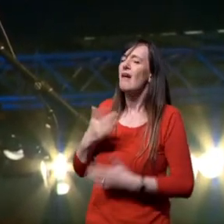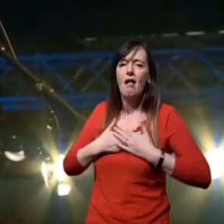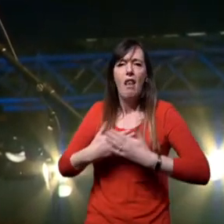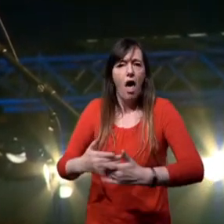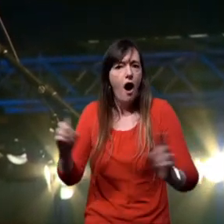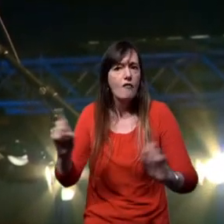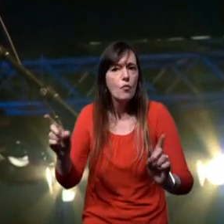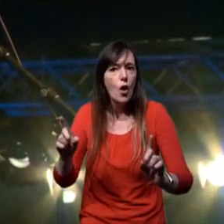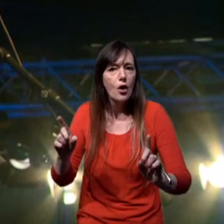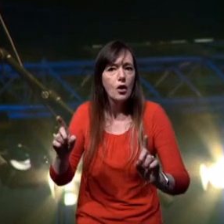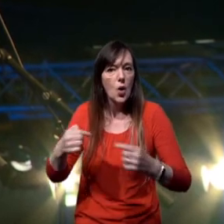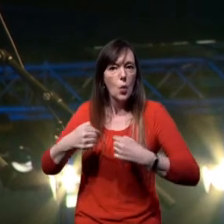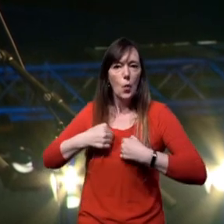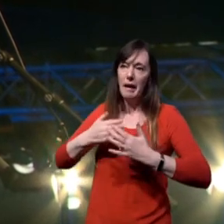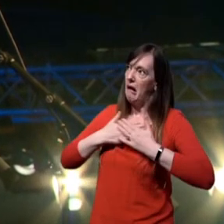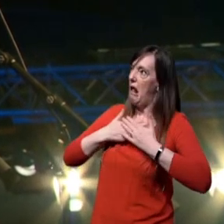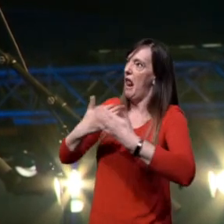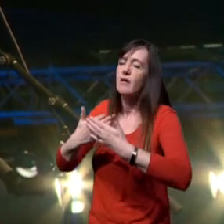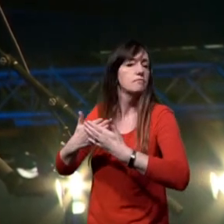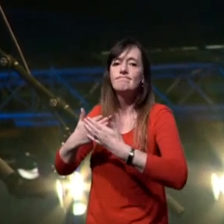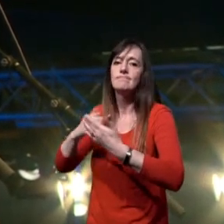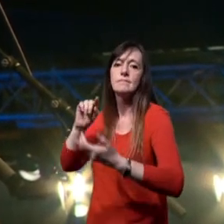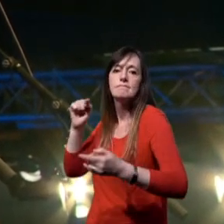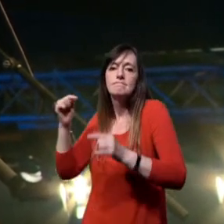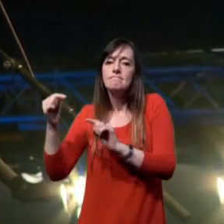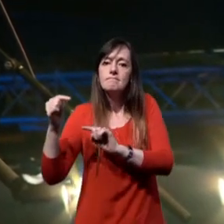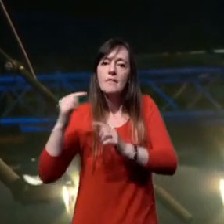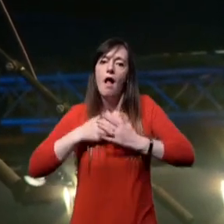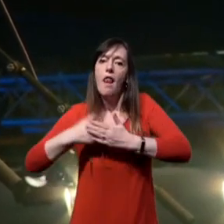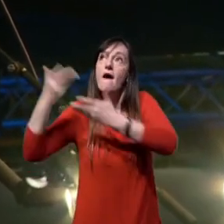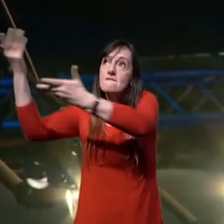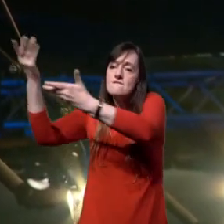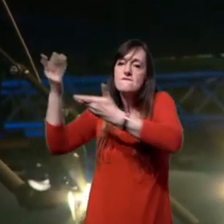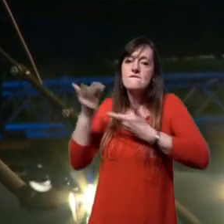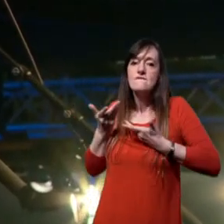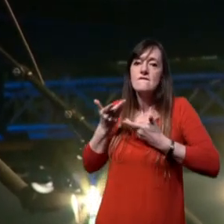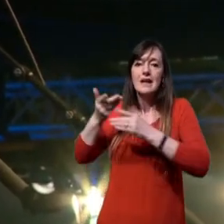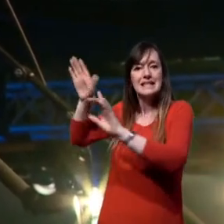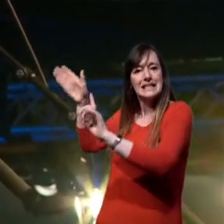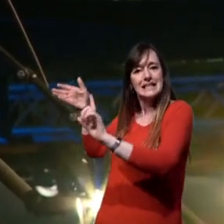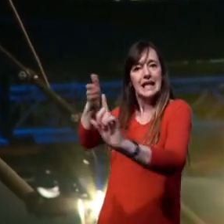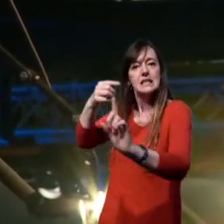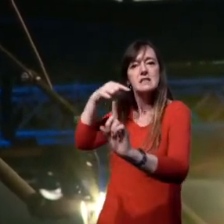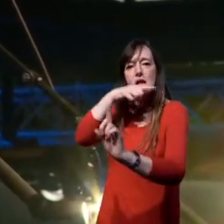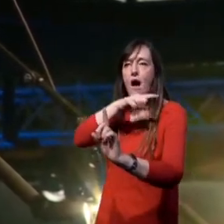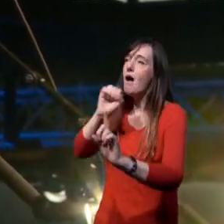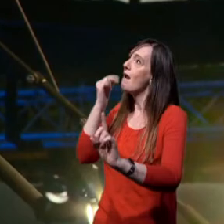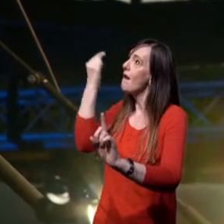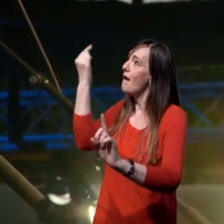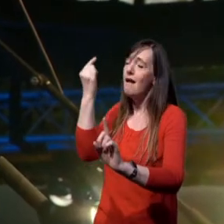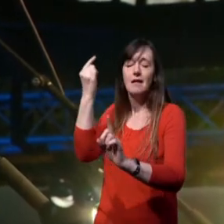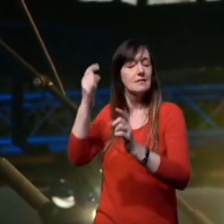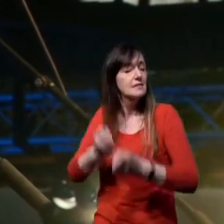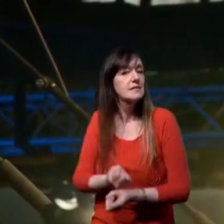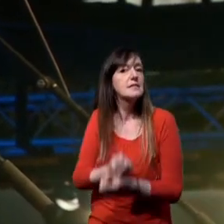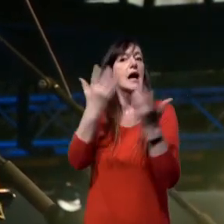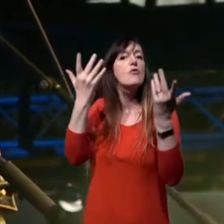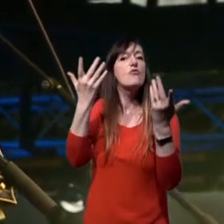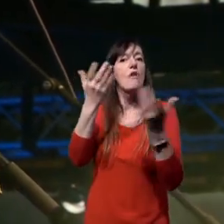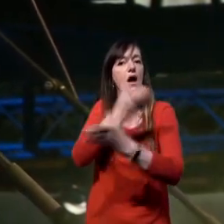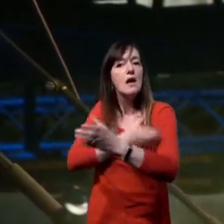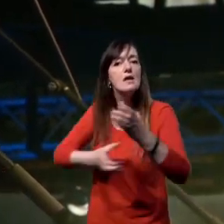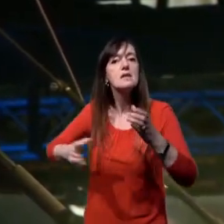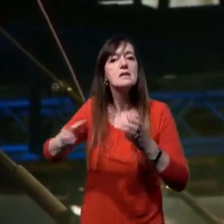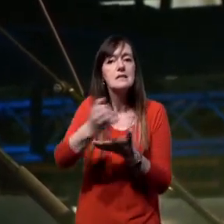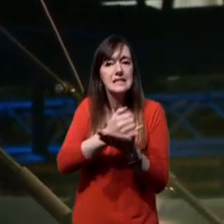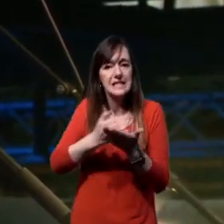that he loved us and sent his Son as the atoning sacrifice for our sins. What a wonderful, loving God that we